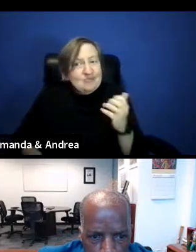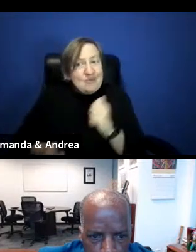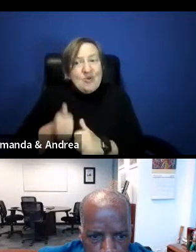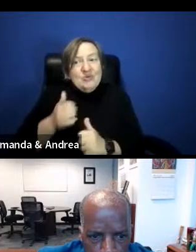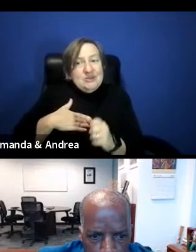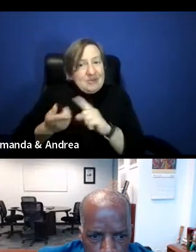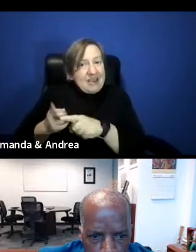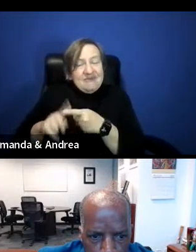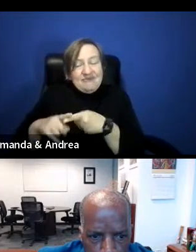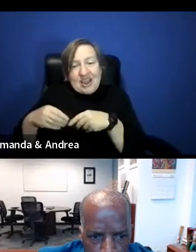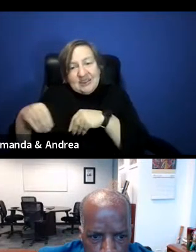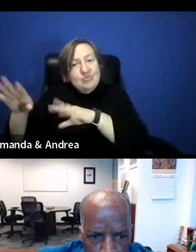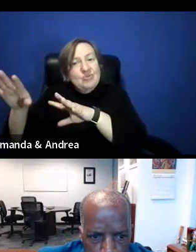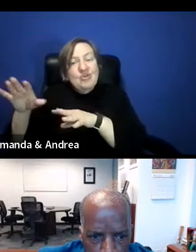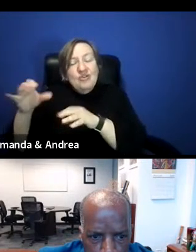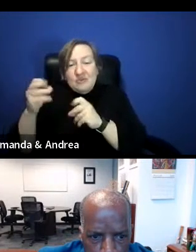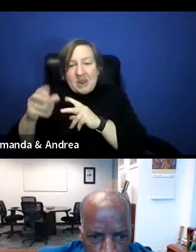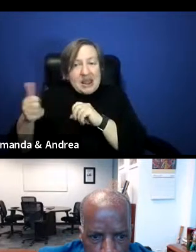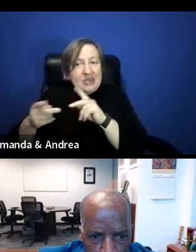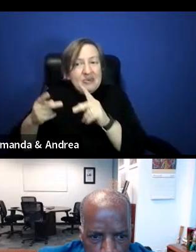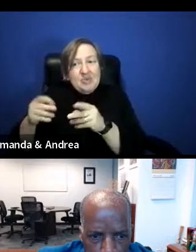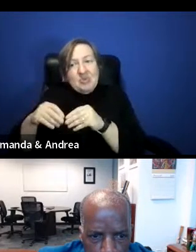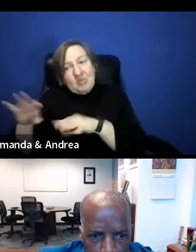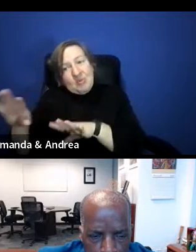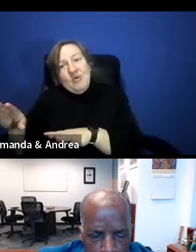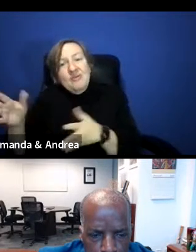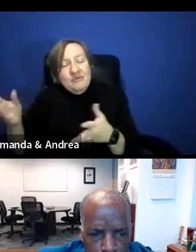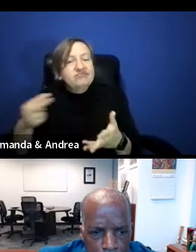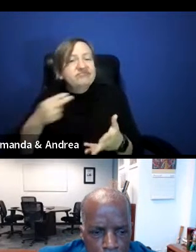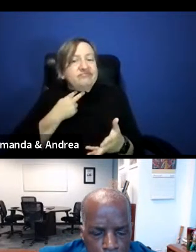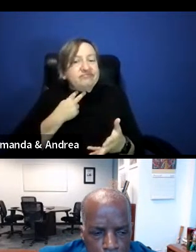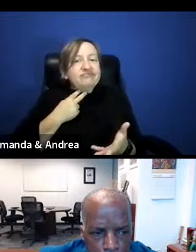my friends and lots of other people. So I just think that